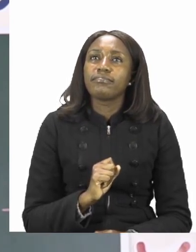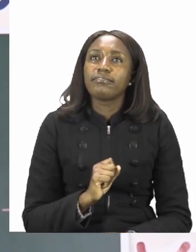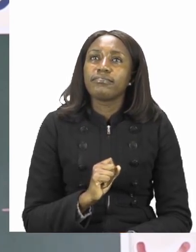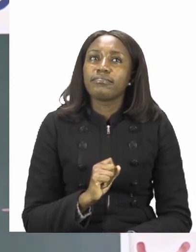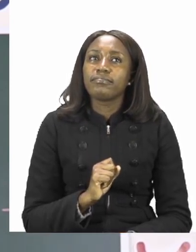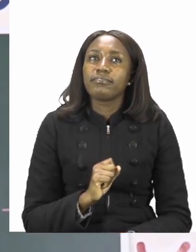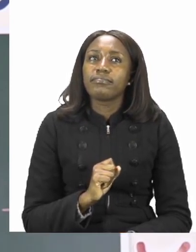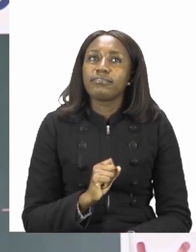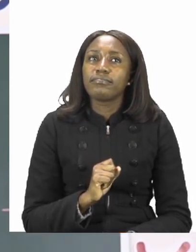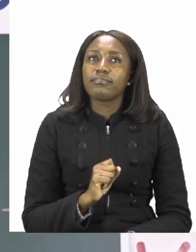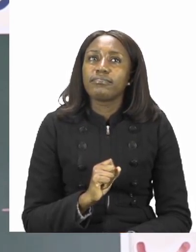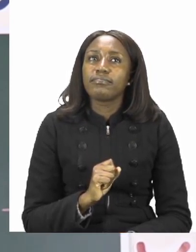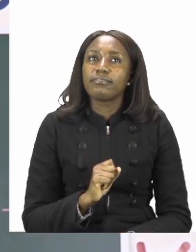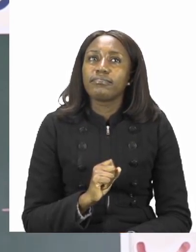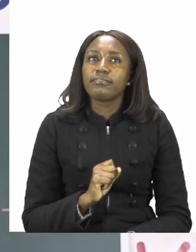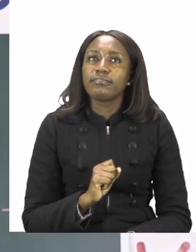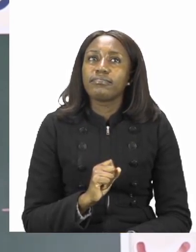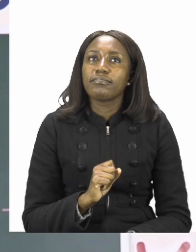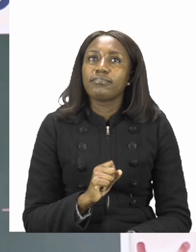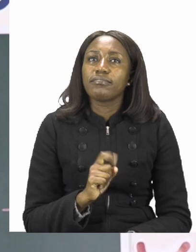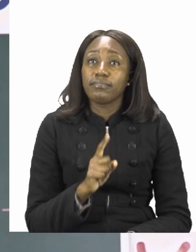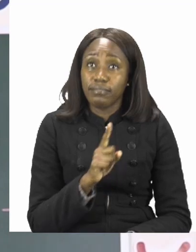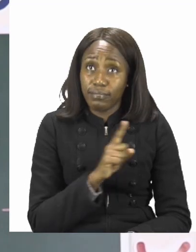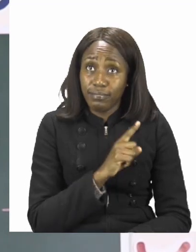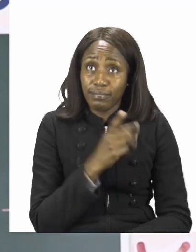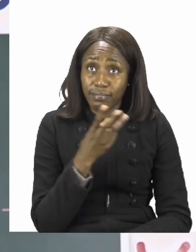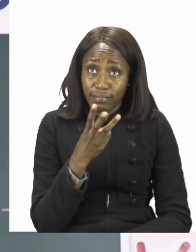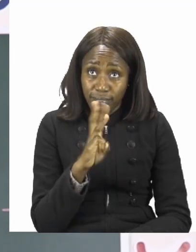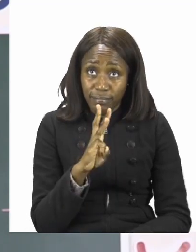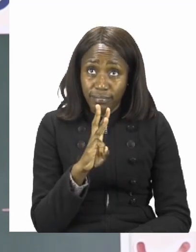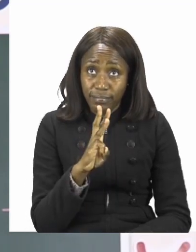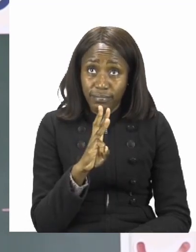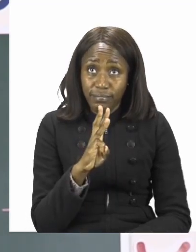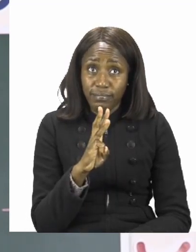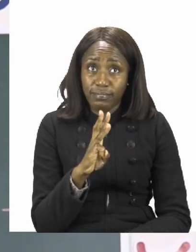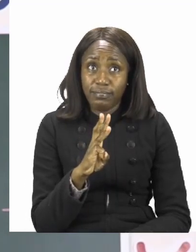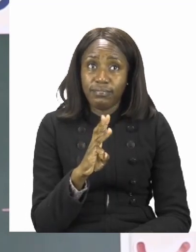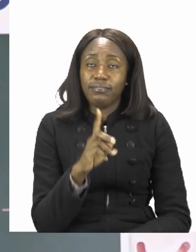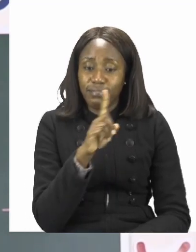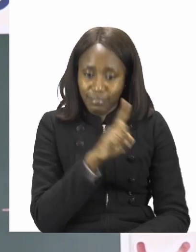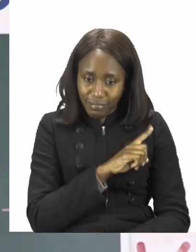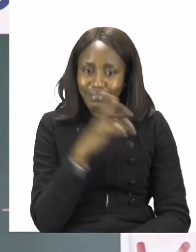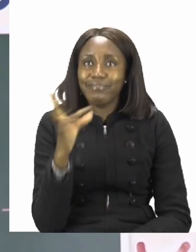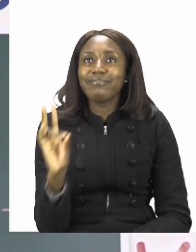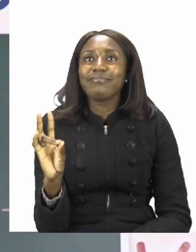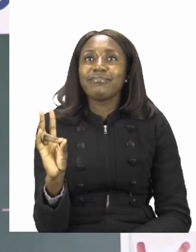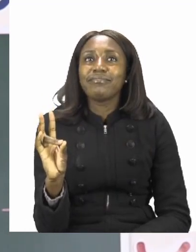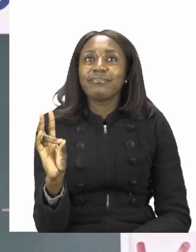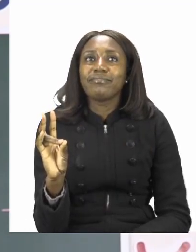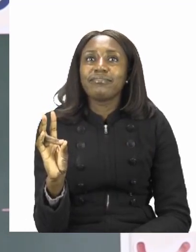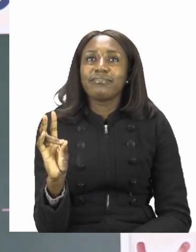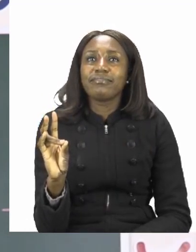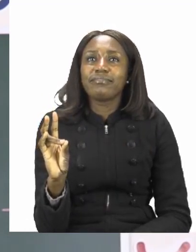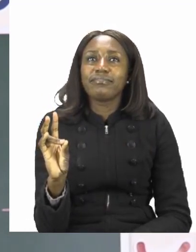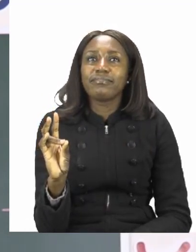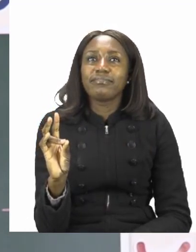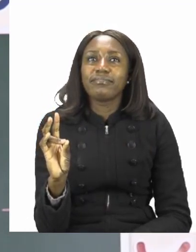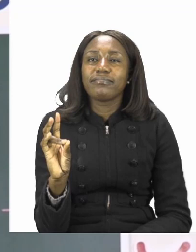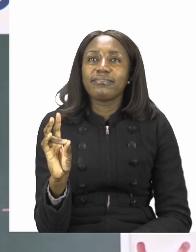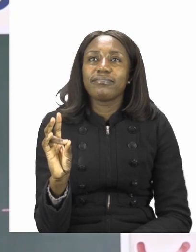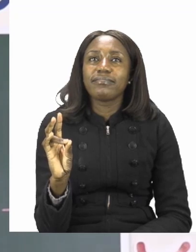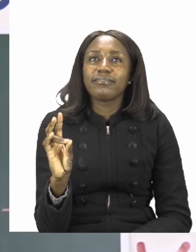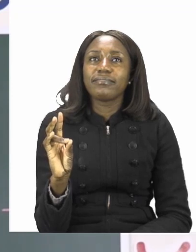then we need to say 16 is already there and 17. So the next